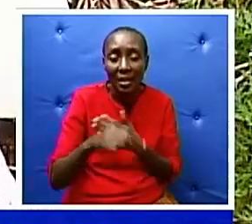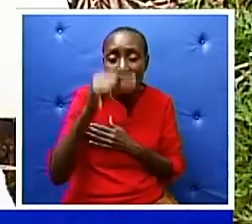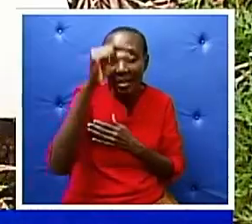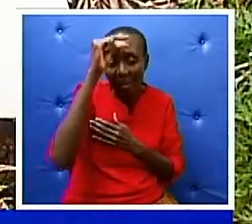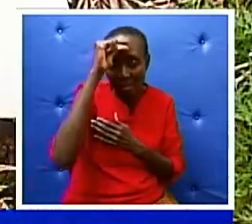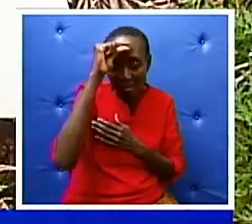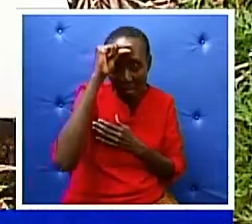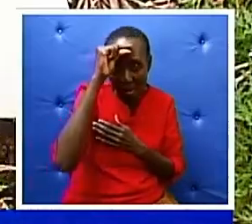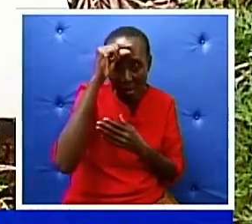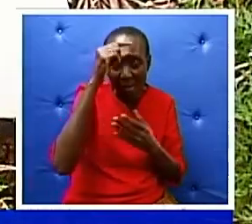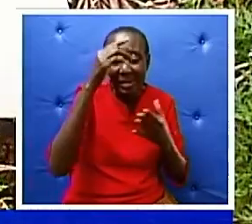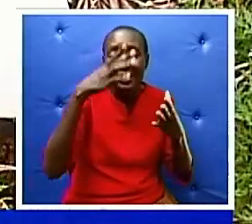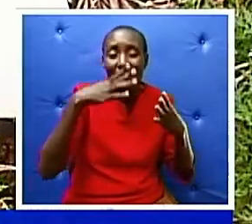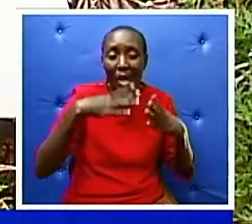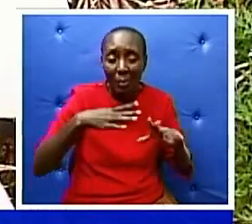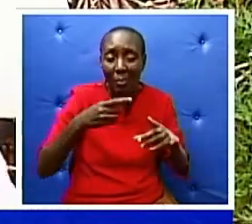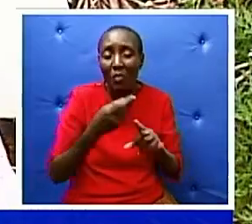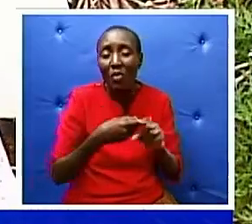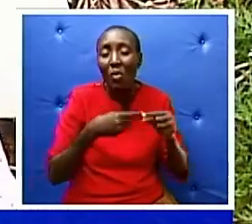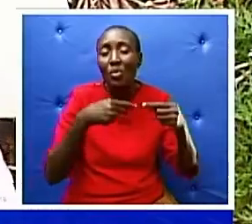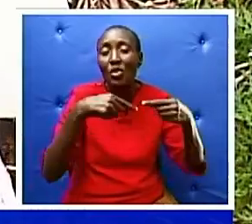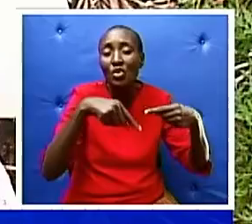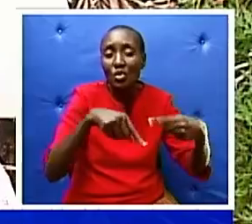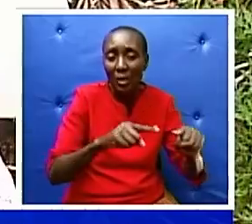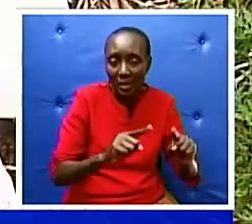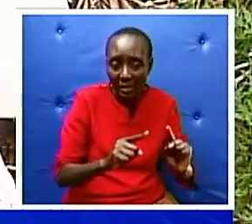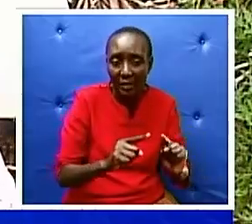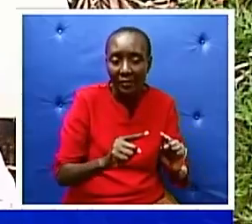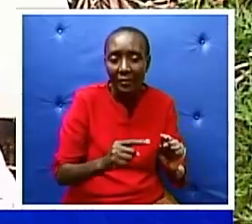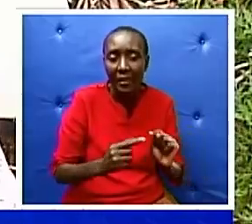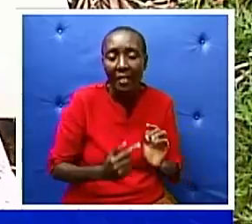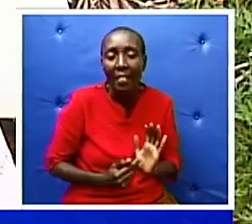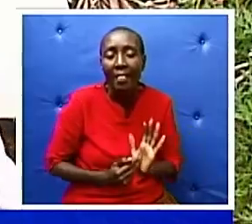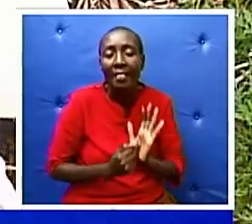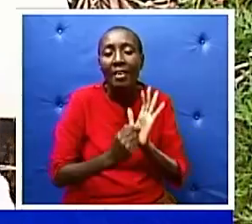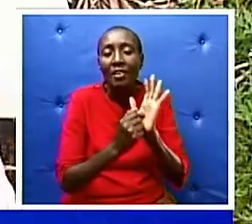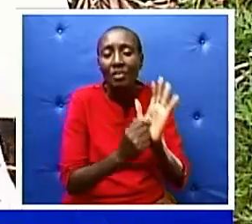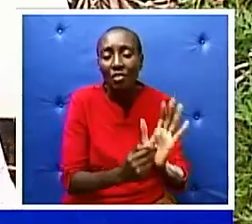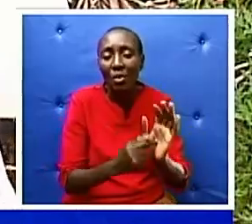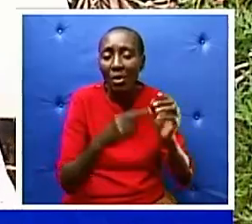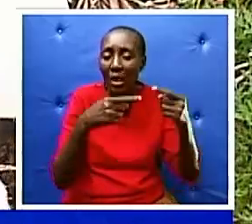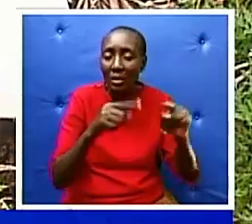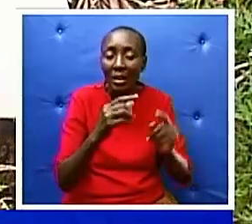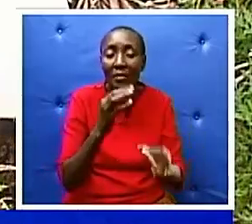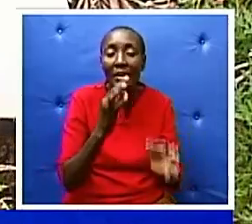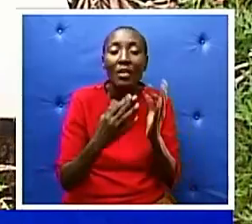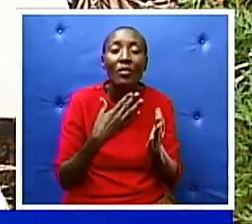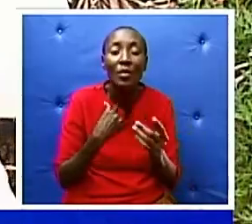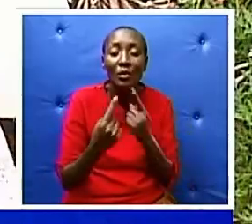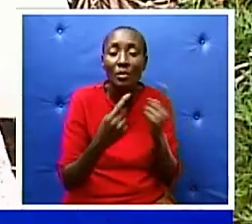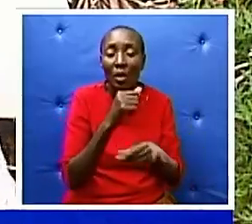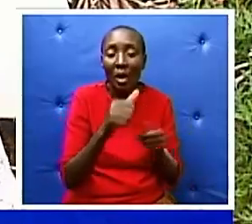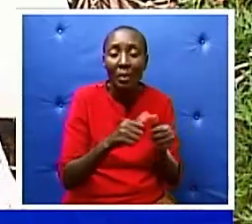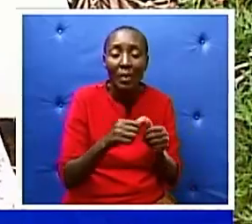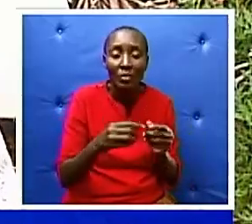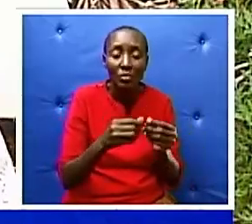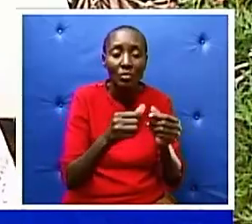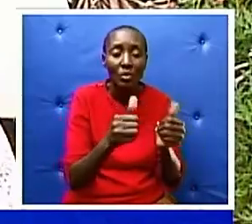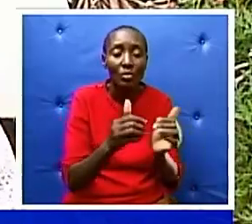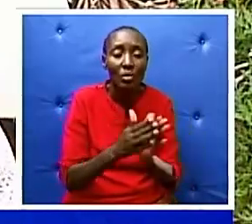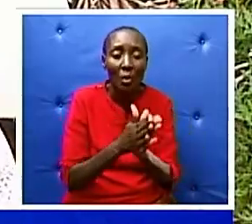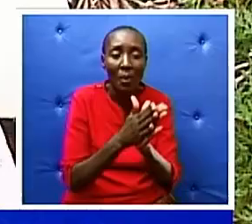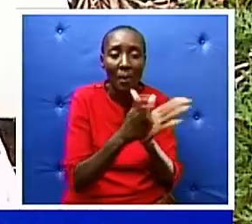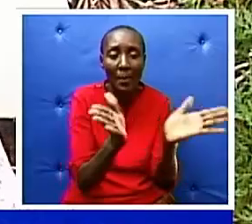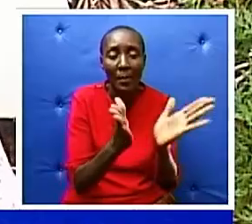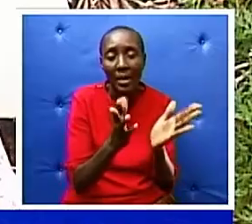people from yourself. They are a reflection of you guys. And if you want to talk about how we solve public policy issues,